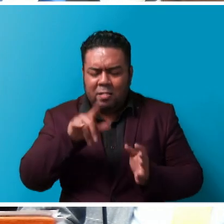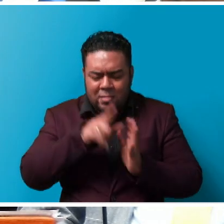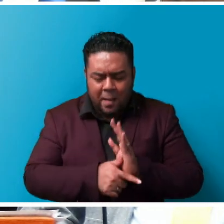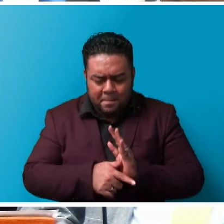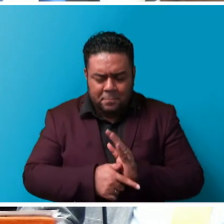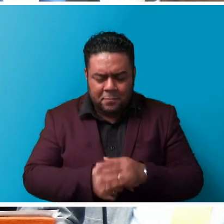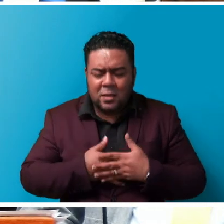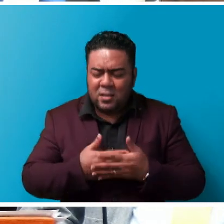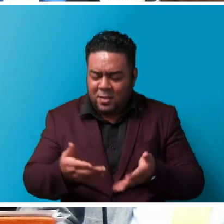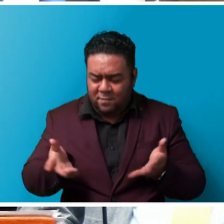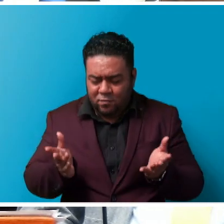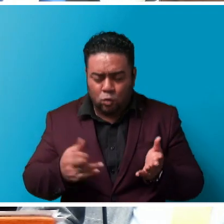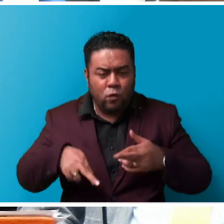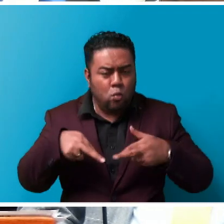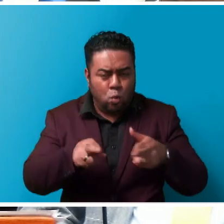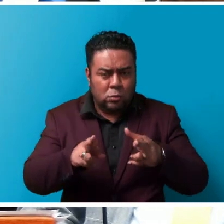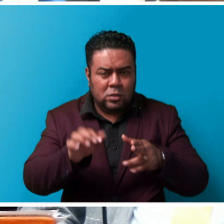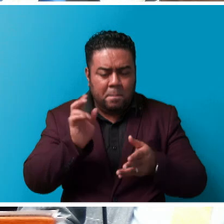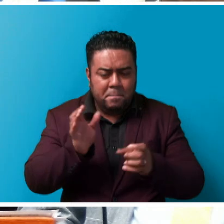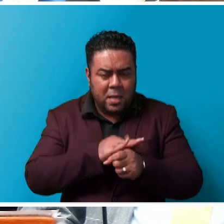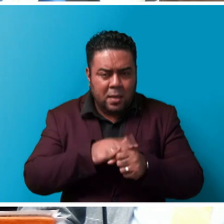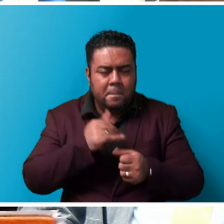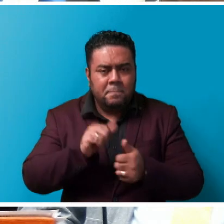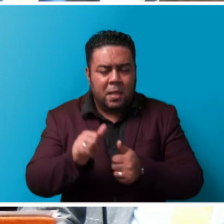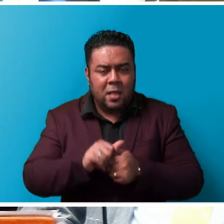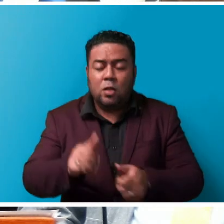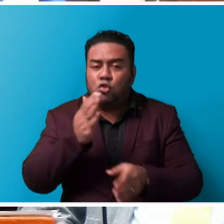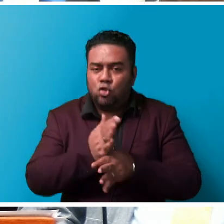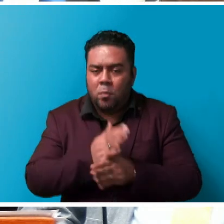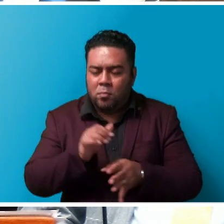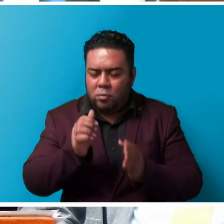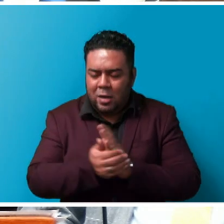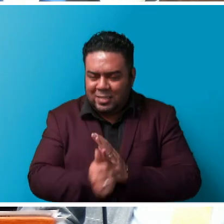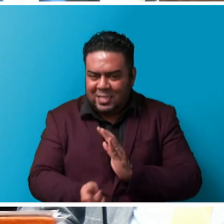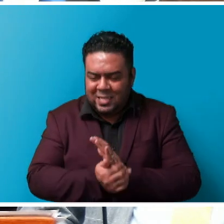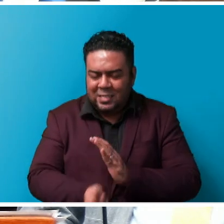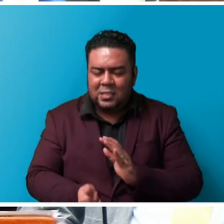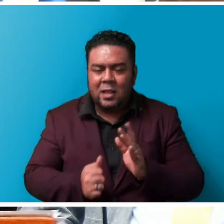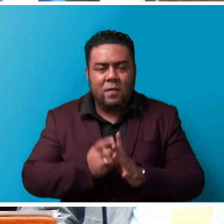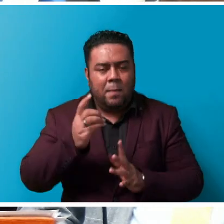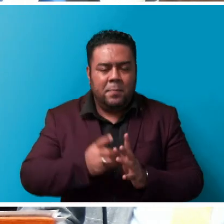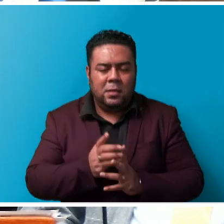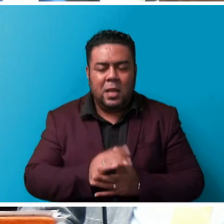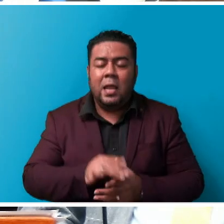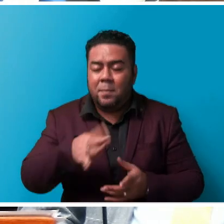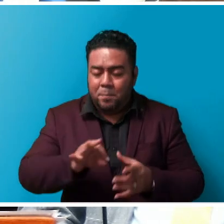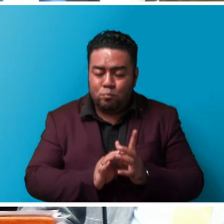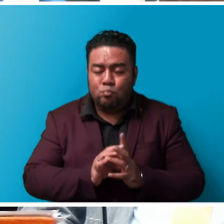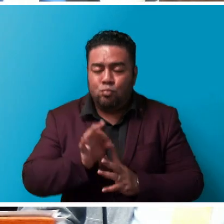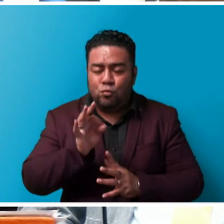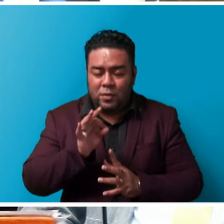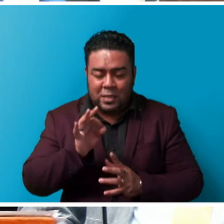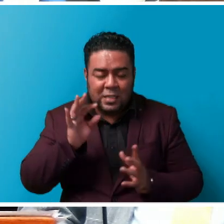maintenance of roads, public facilities. Of course, job creation and skills development is part of that, and improving service